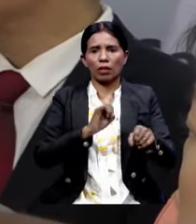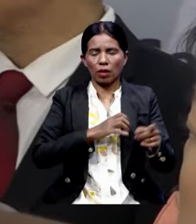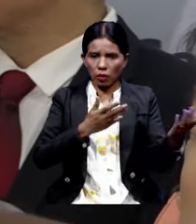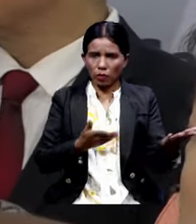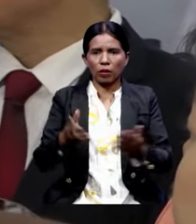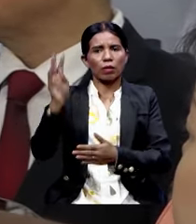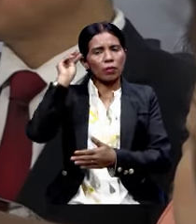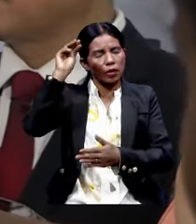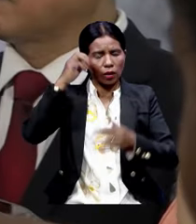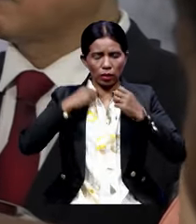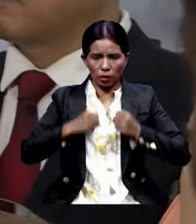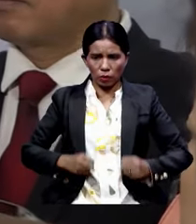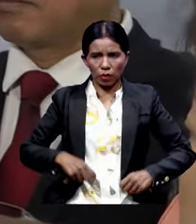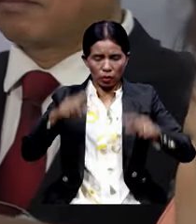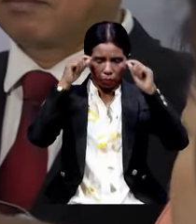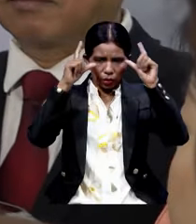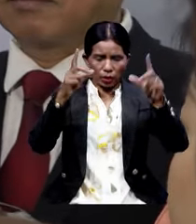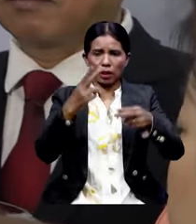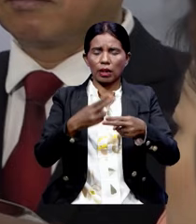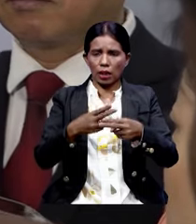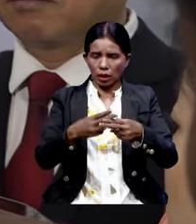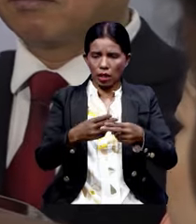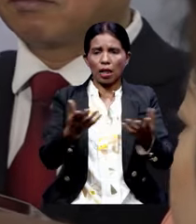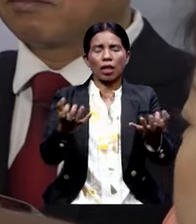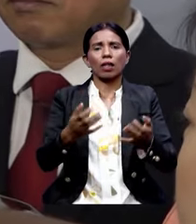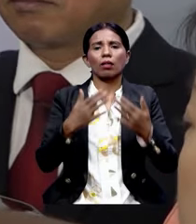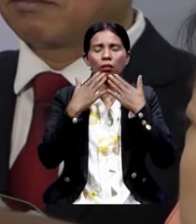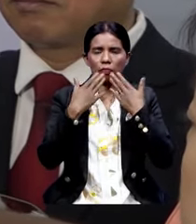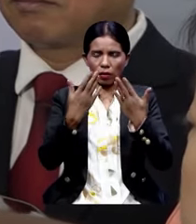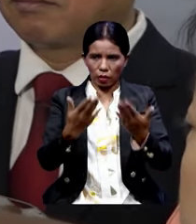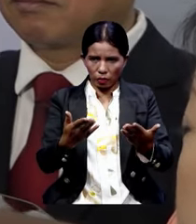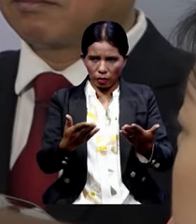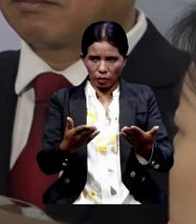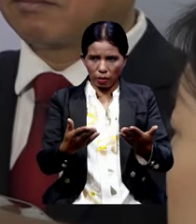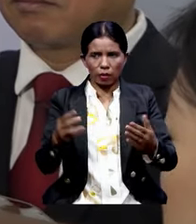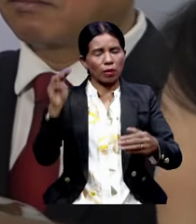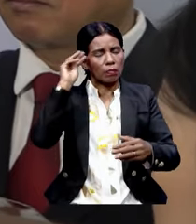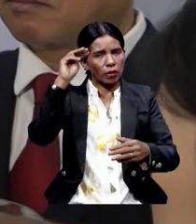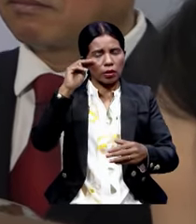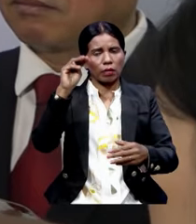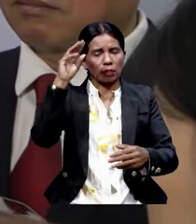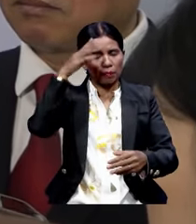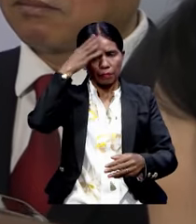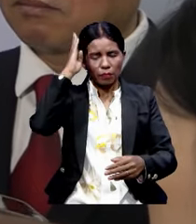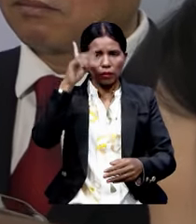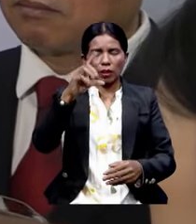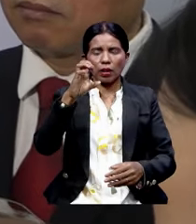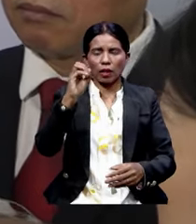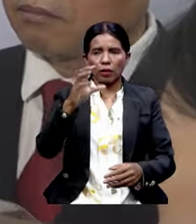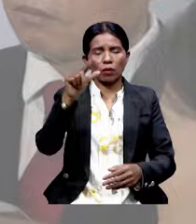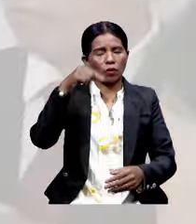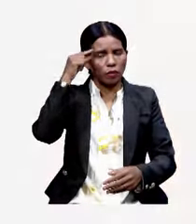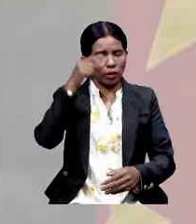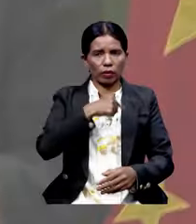ministério da saúde Timor Leste ni naran hakara kata agradece ba Mr. Leon governo sina ho